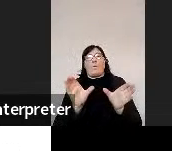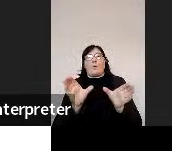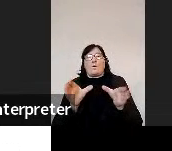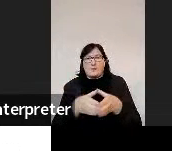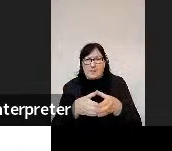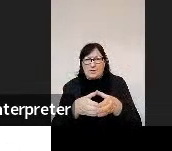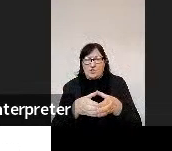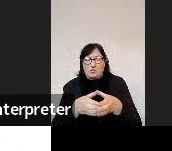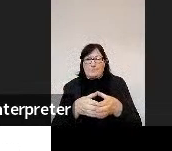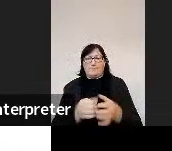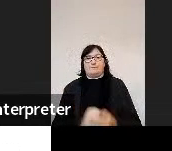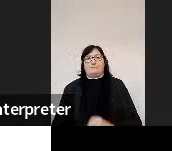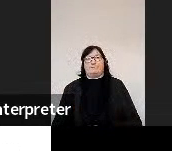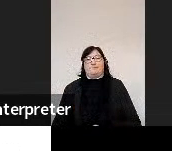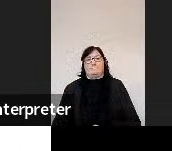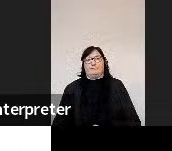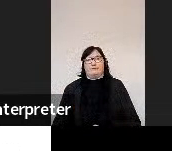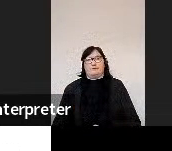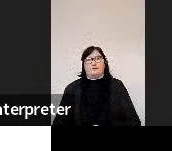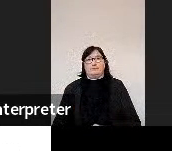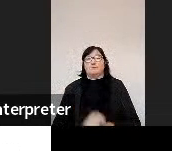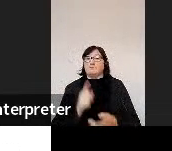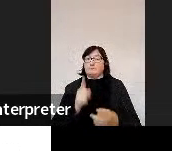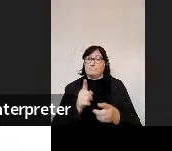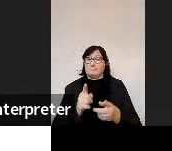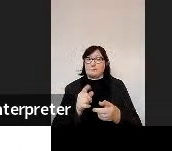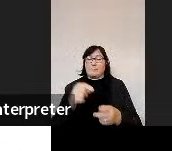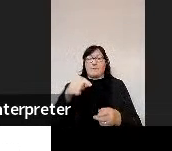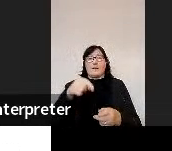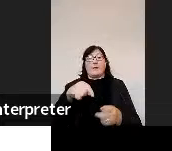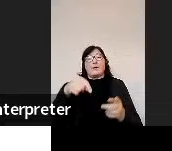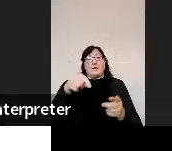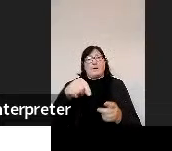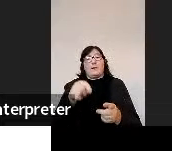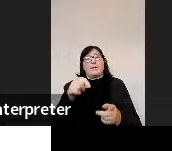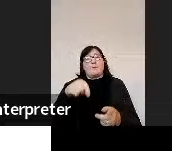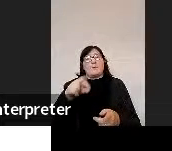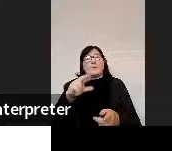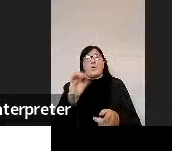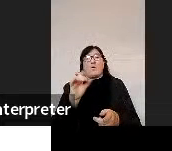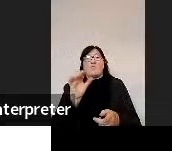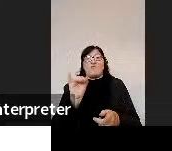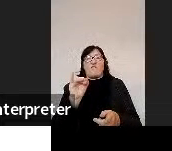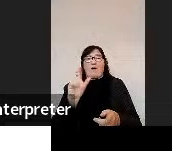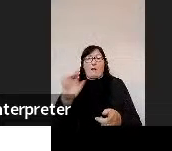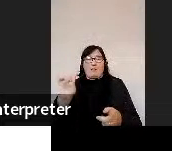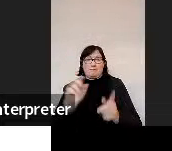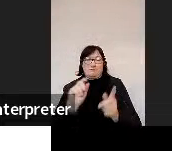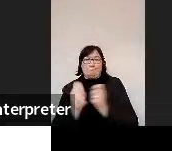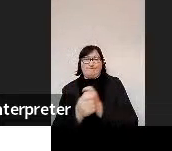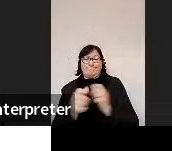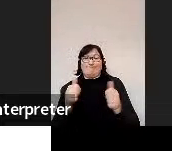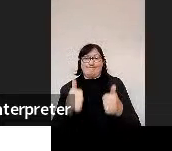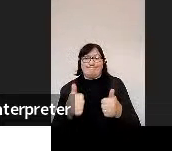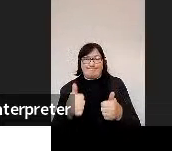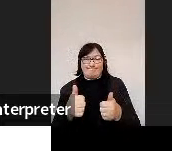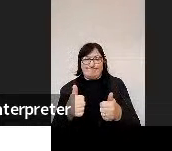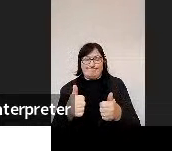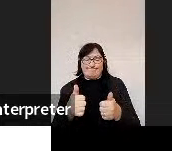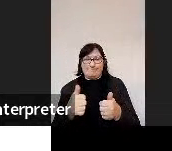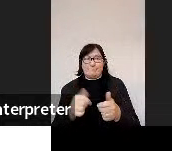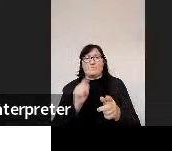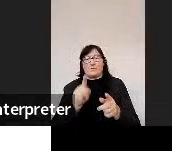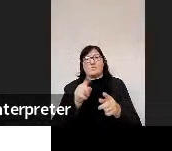Once your profile has been successfully changed to an organization profile, on the e-filing main menu, you would now see